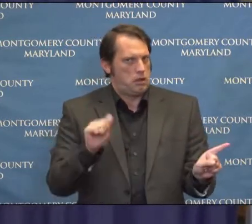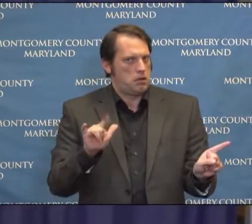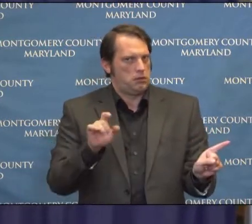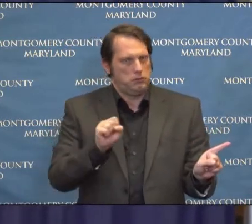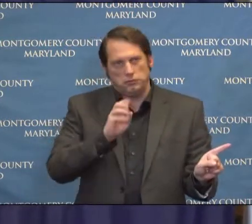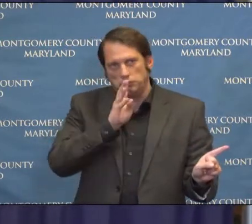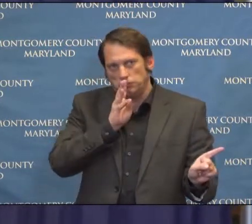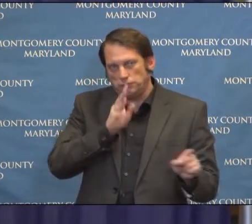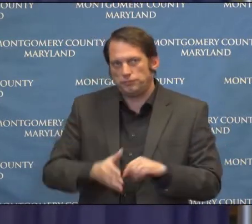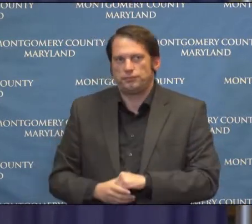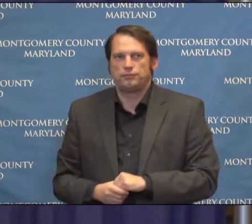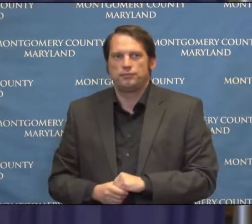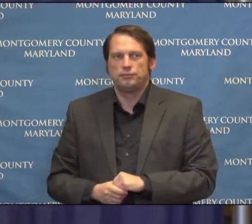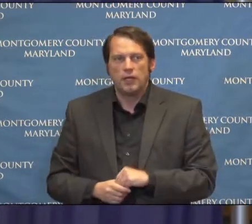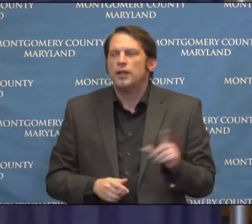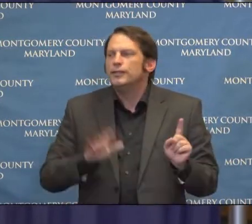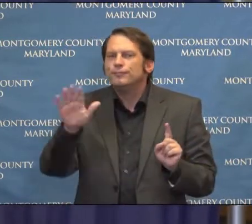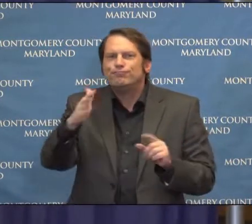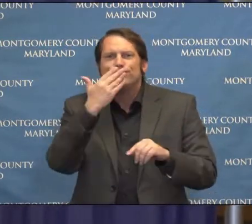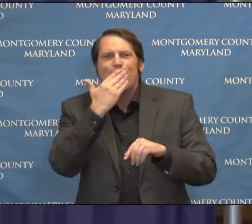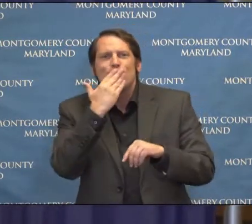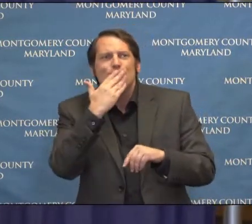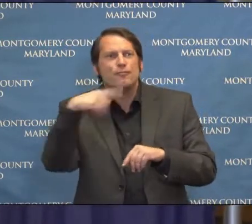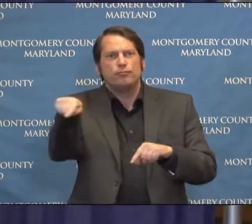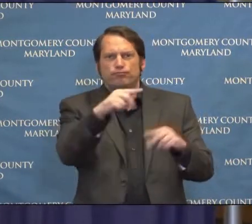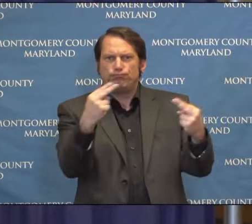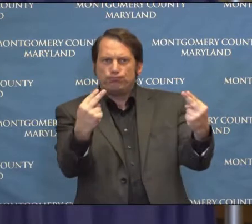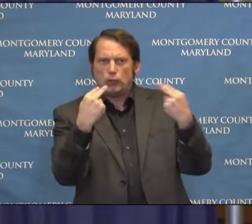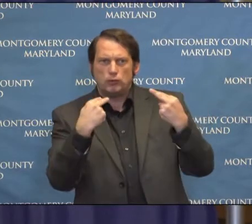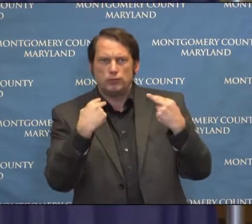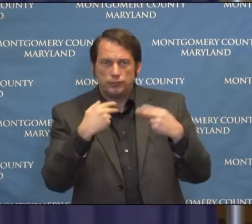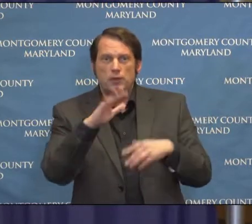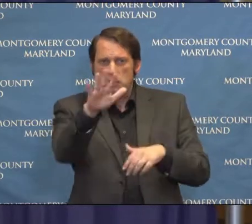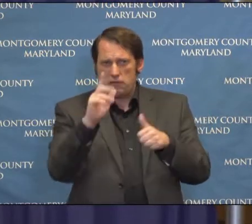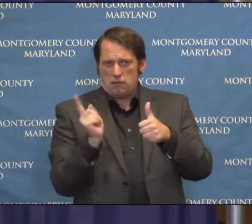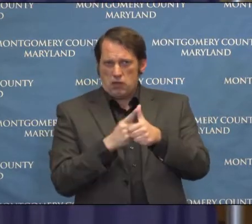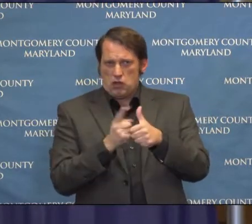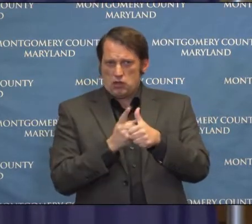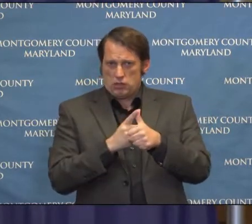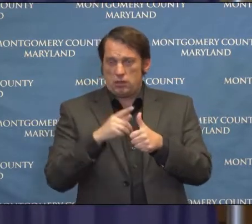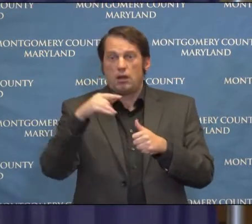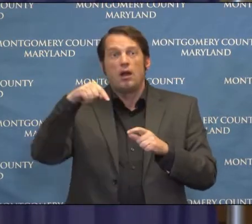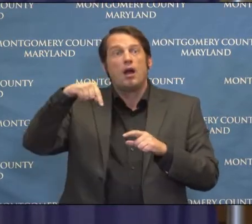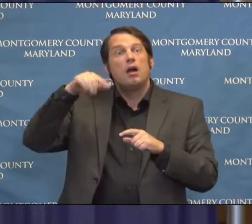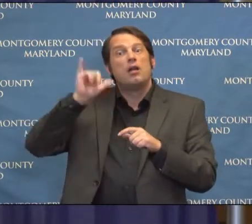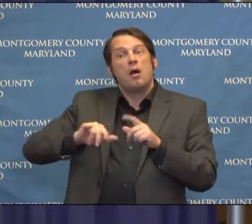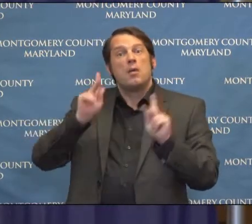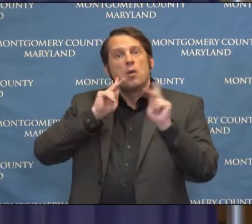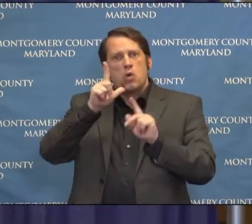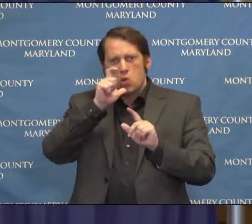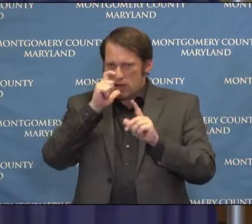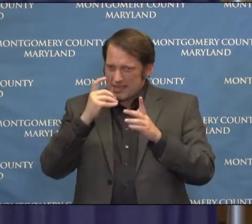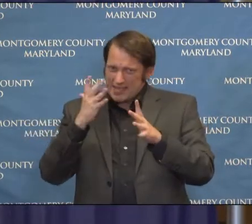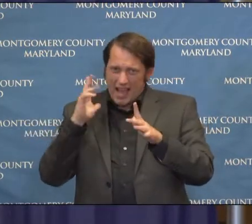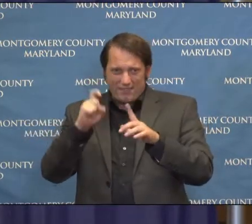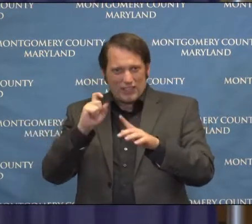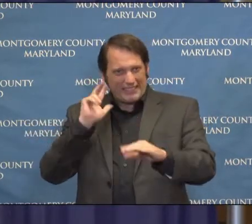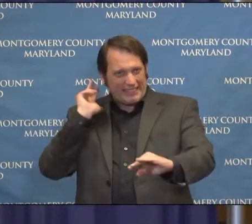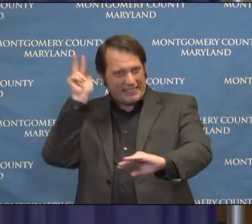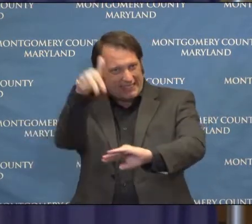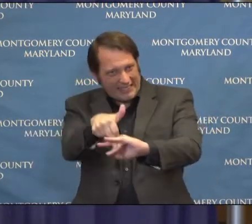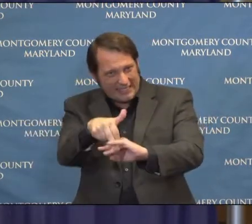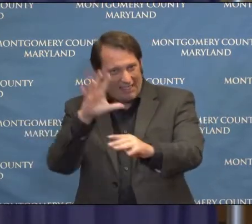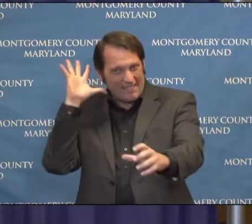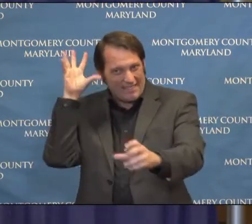our first-line responders, however that is defined, who are working on the front lines to continue to provide the services to the residents